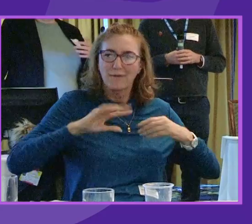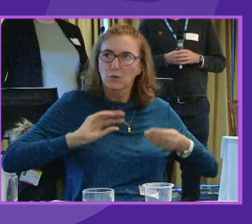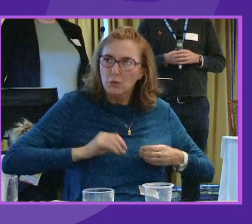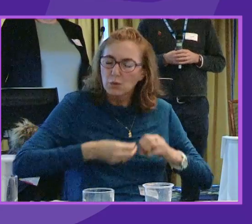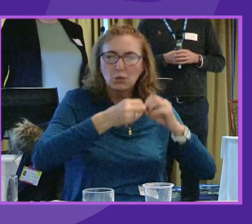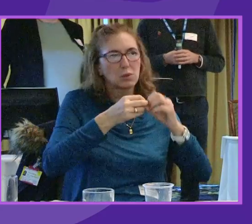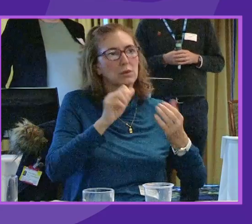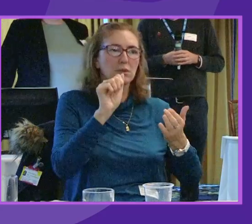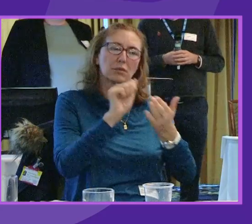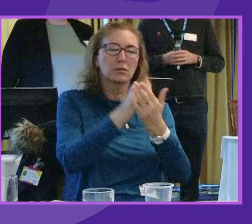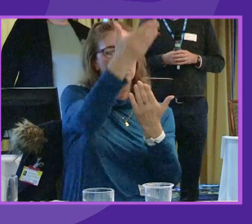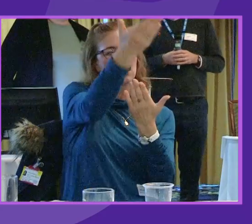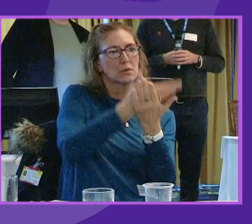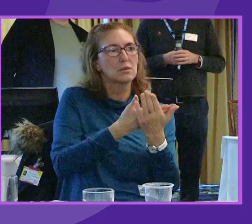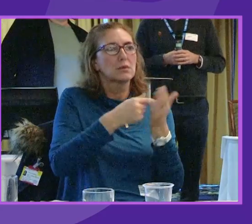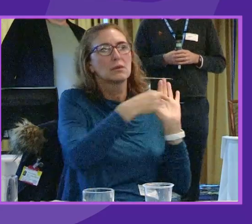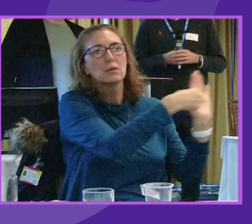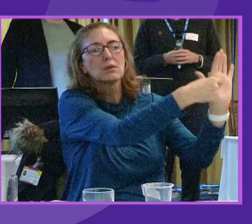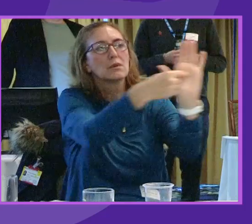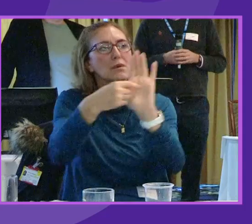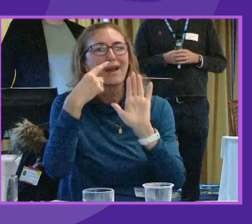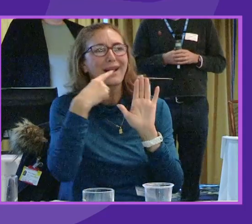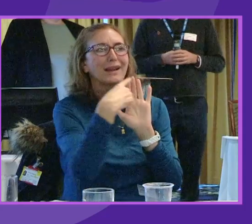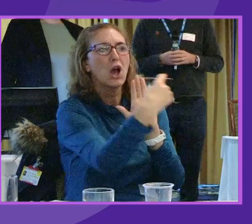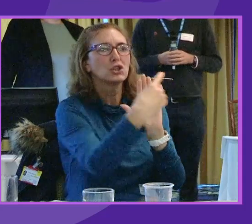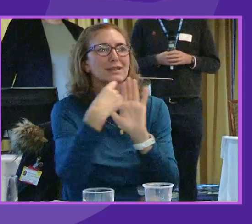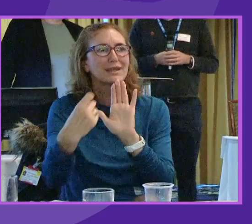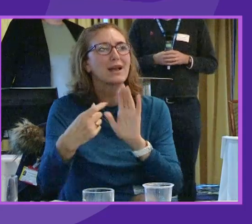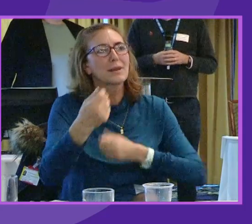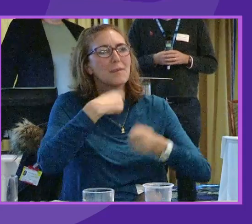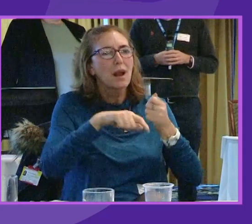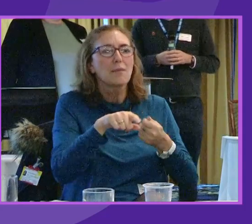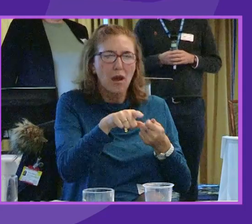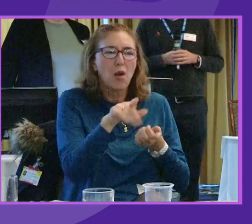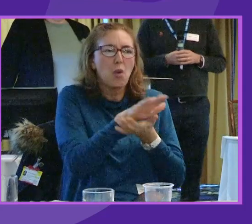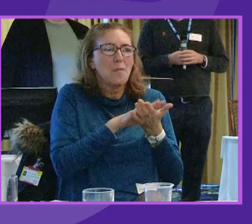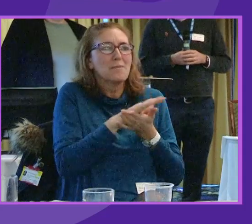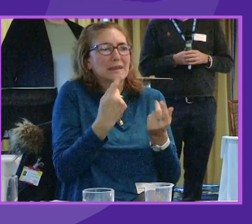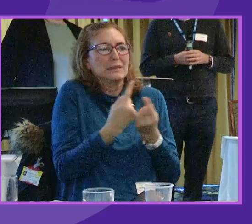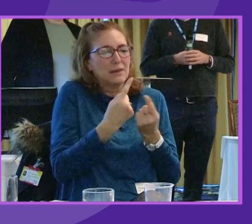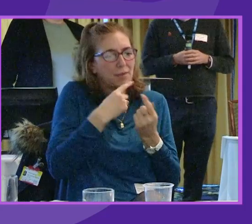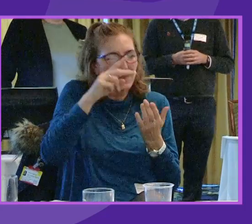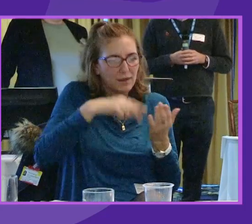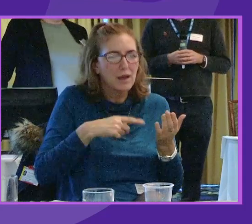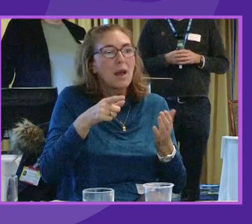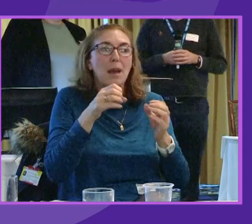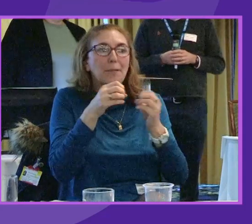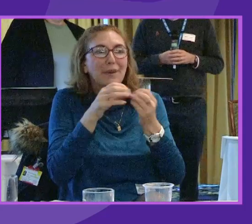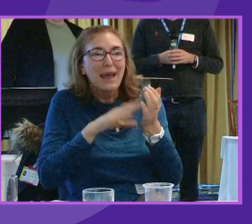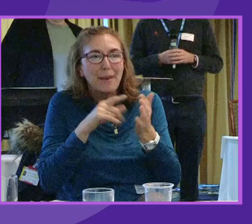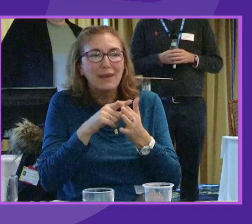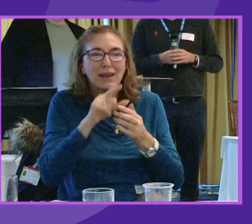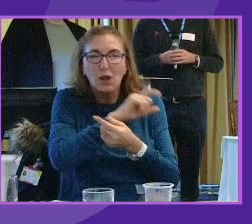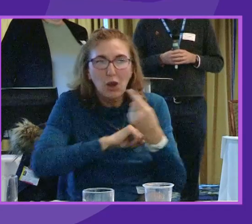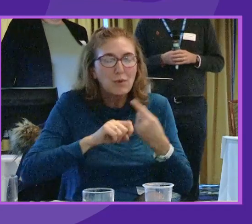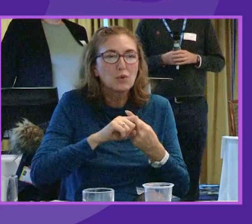co-design this in a very meaningful way. We've also got another small third sector organisation involved who are going to do community engagement and in-reach,